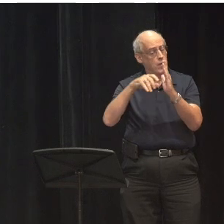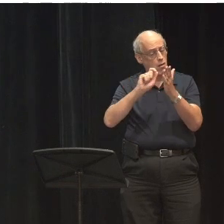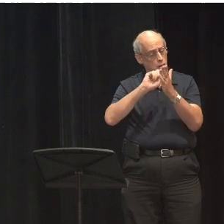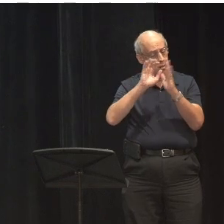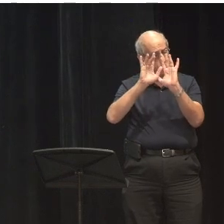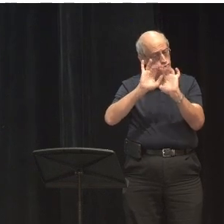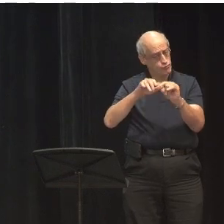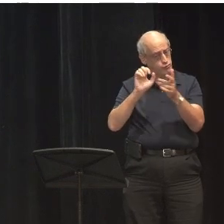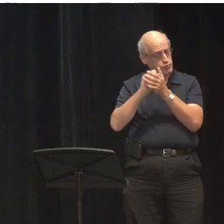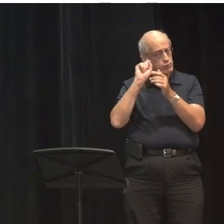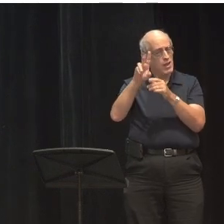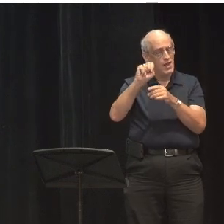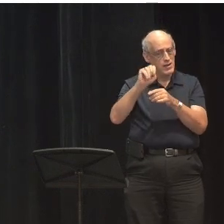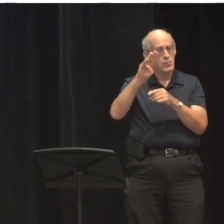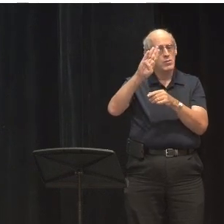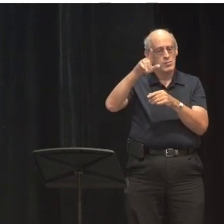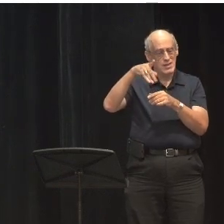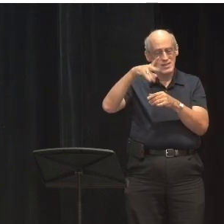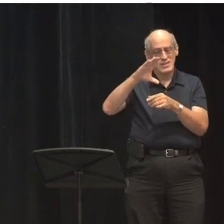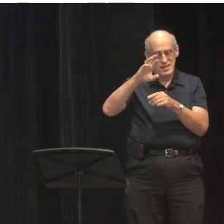email at